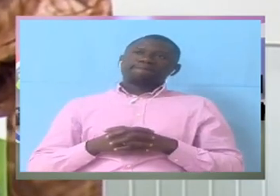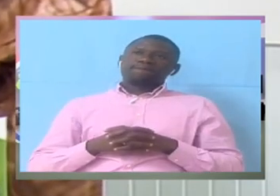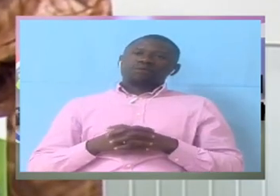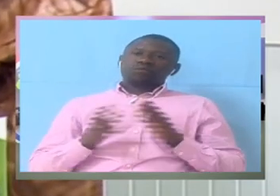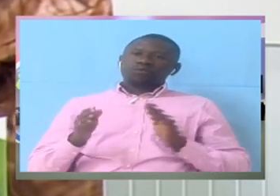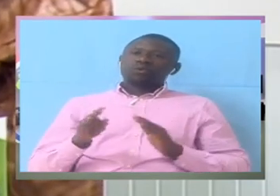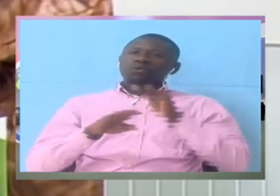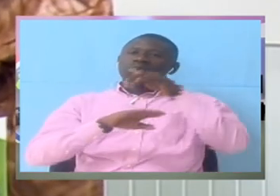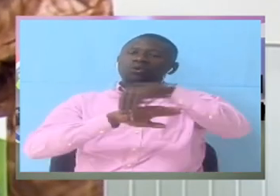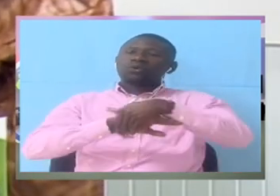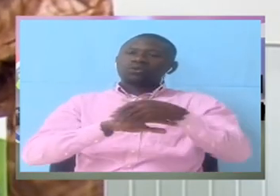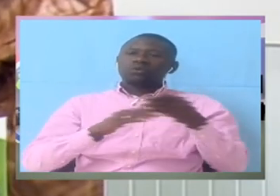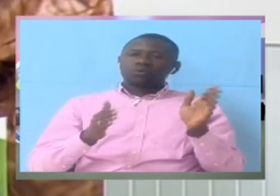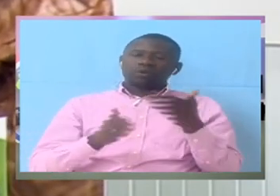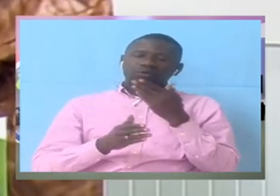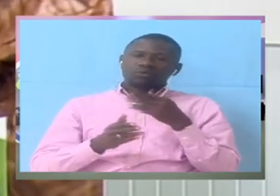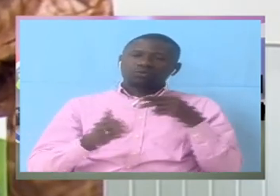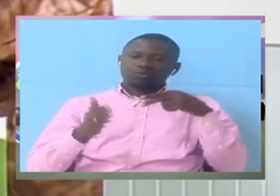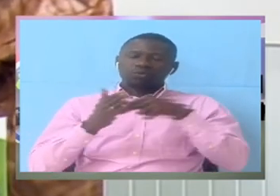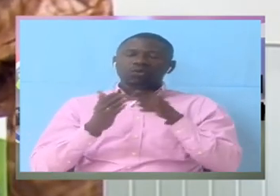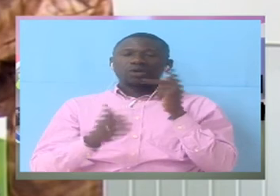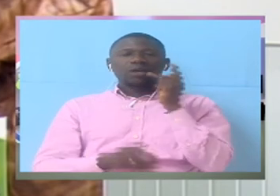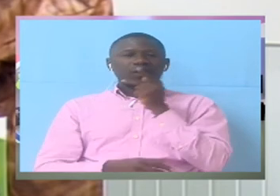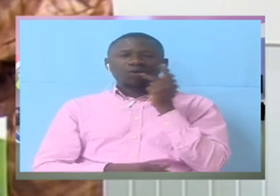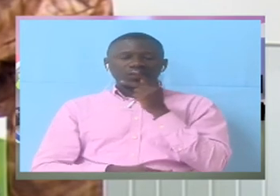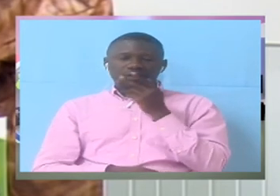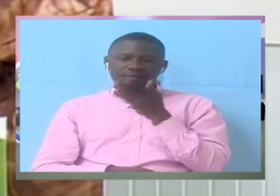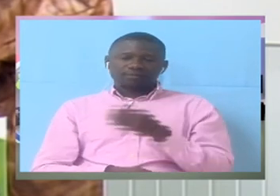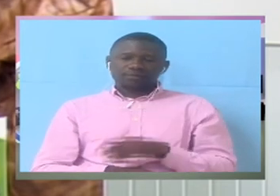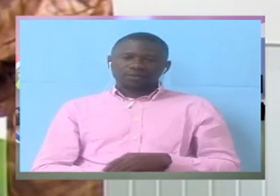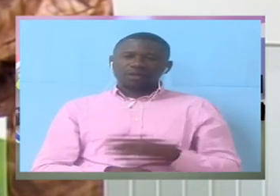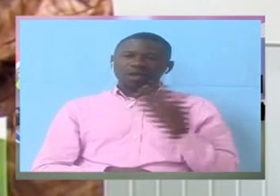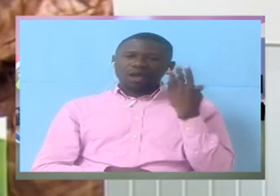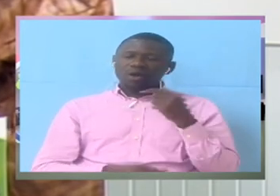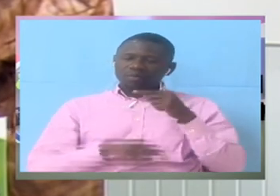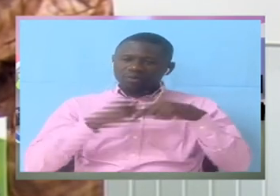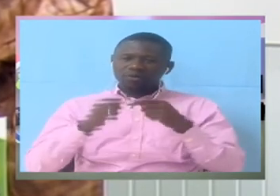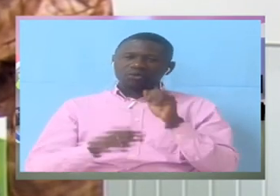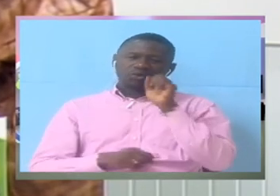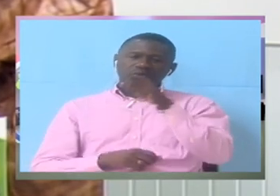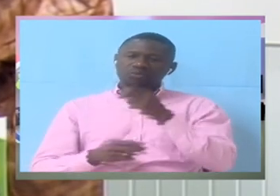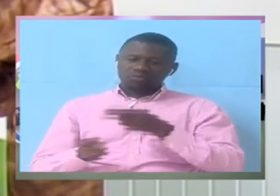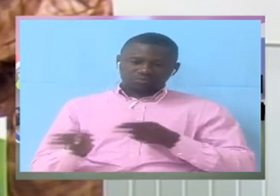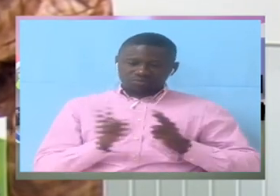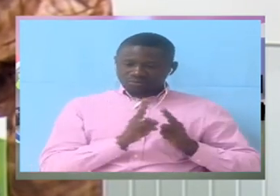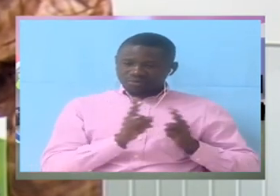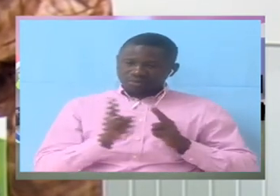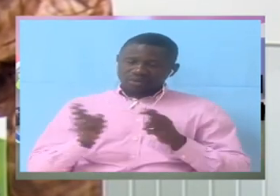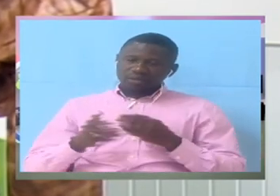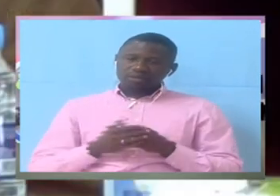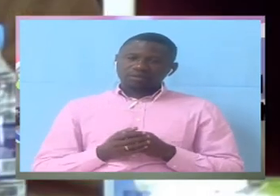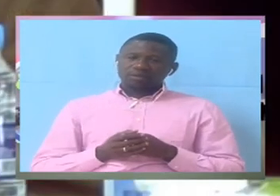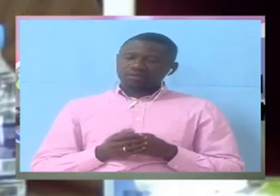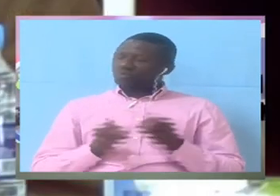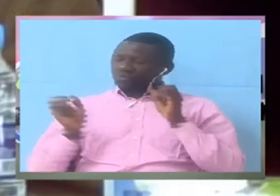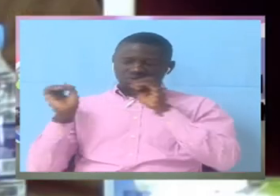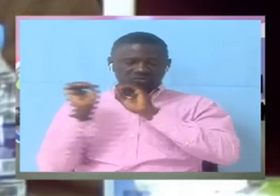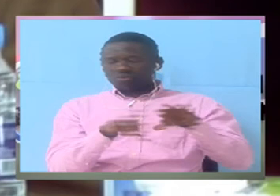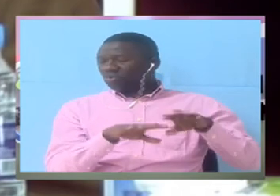vehicle. We crossed and went to Kaula. How about your weapons? We threw